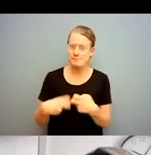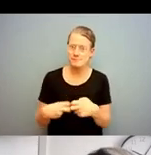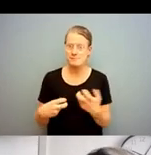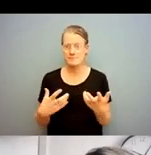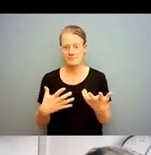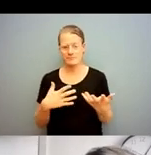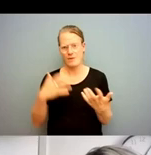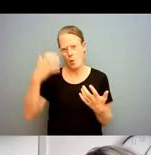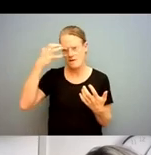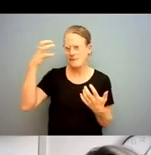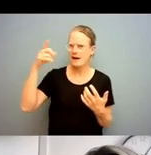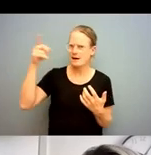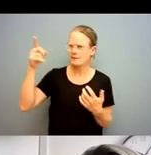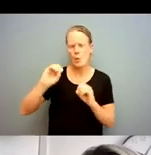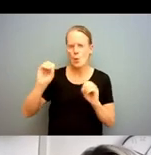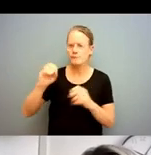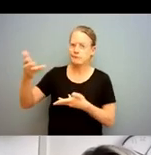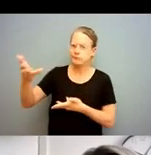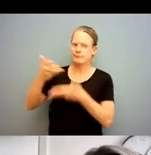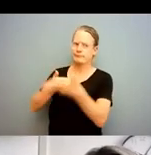area. Ooh, sorry.